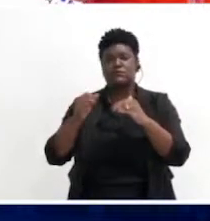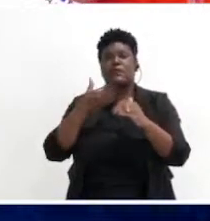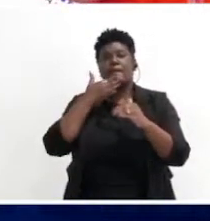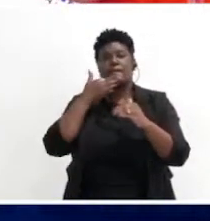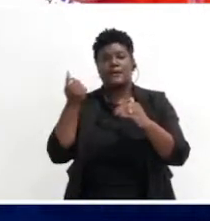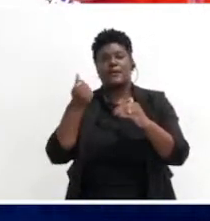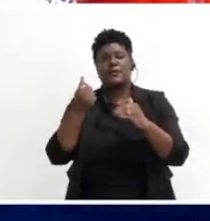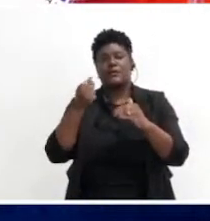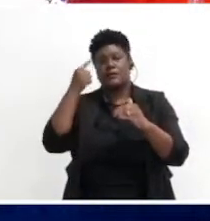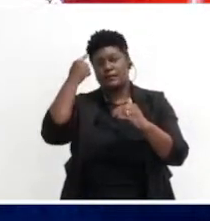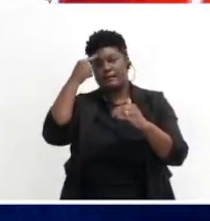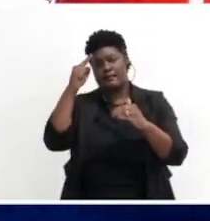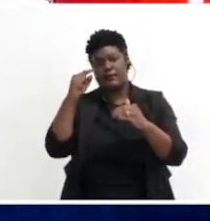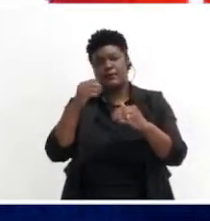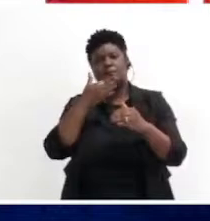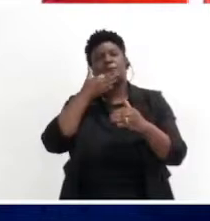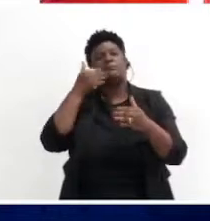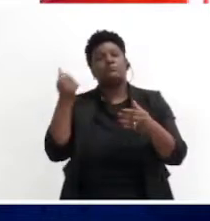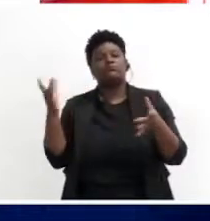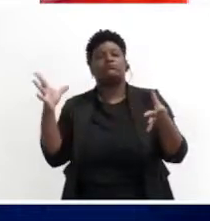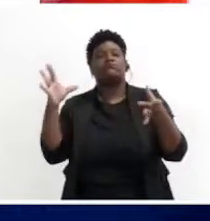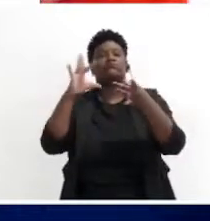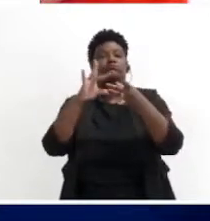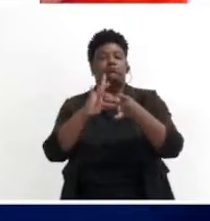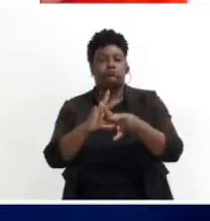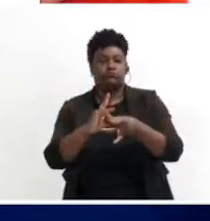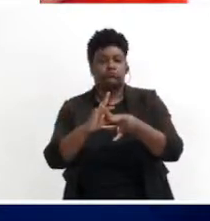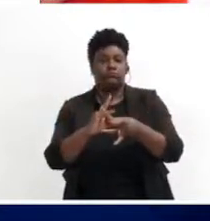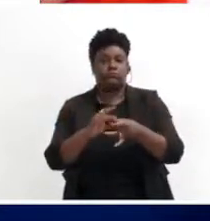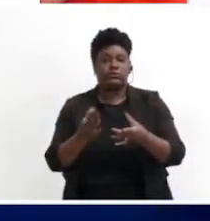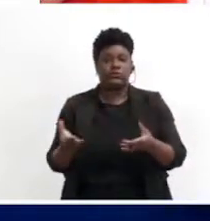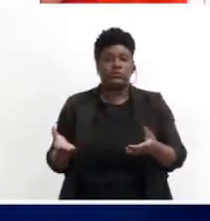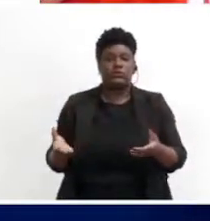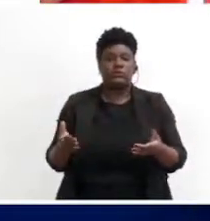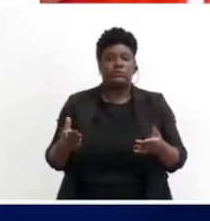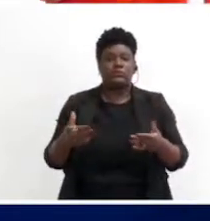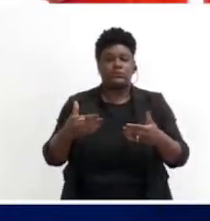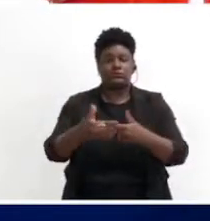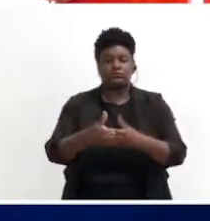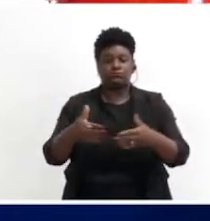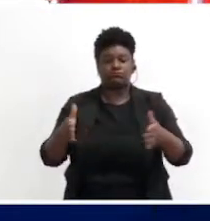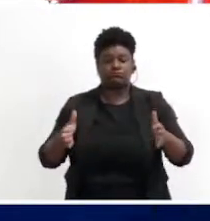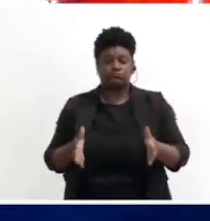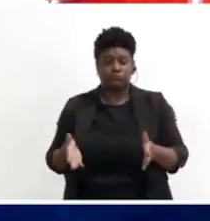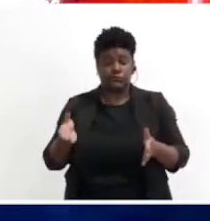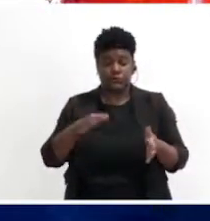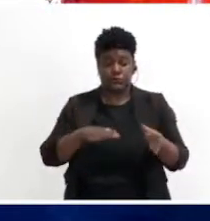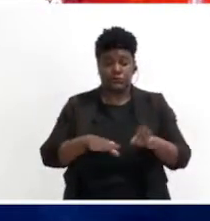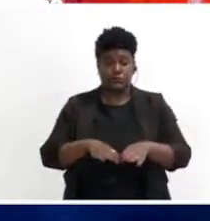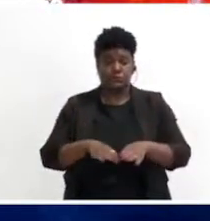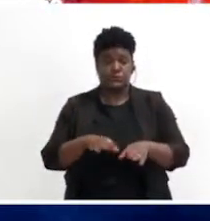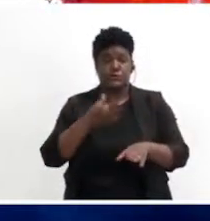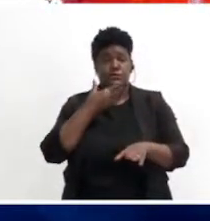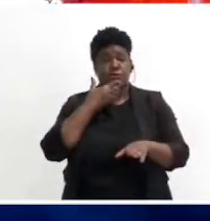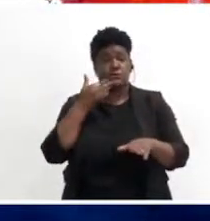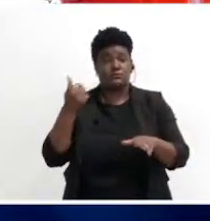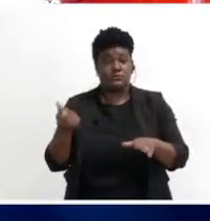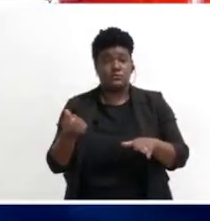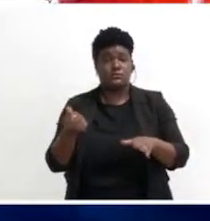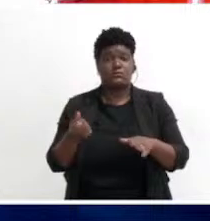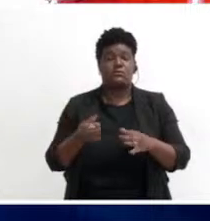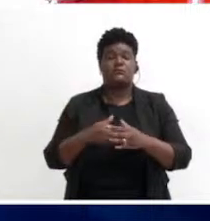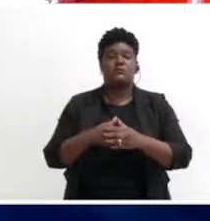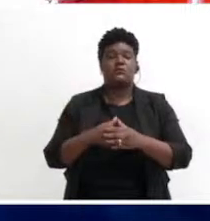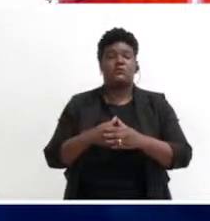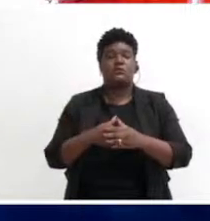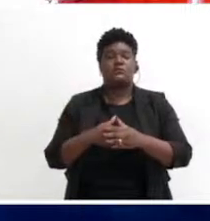So the trend in packaging always is smaller and denser and lighter,